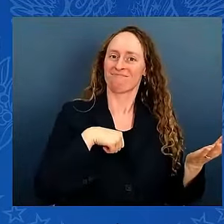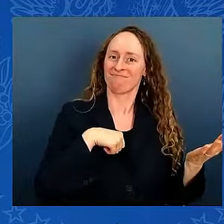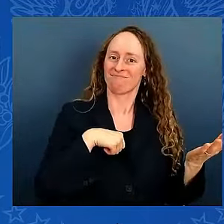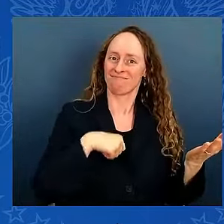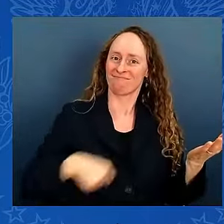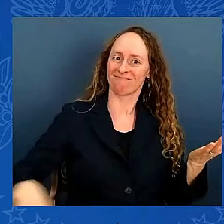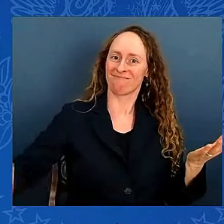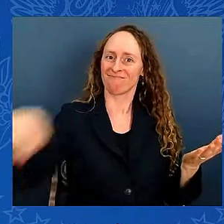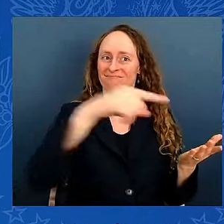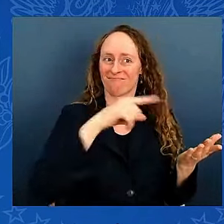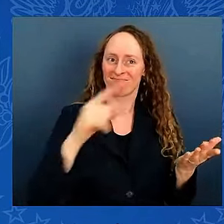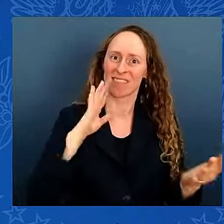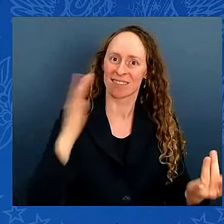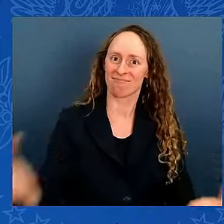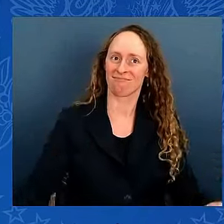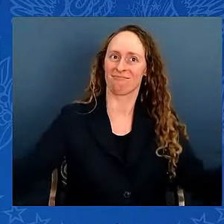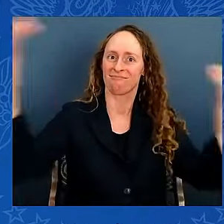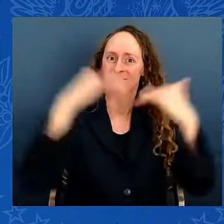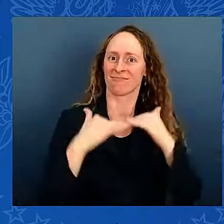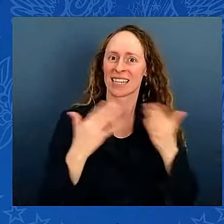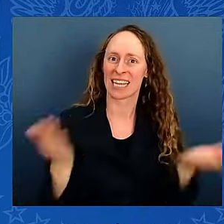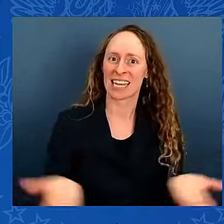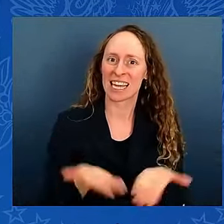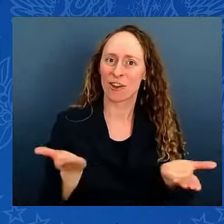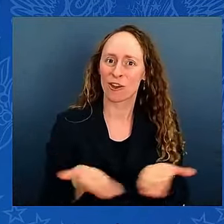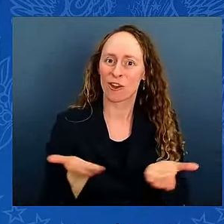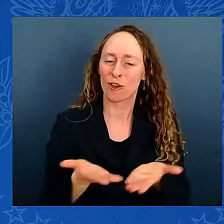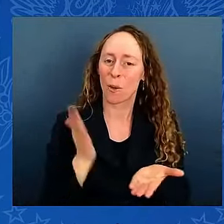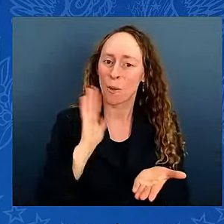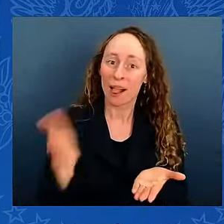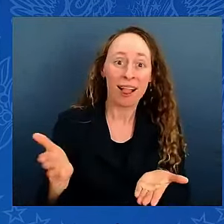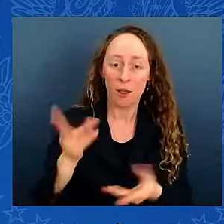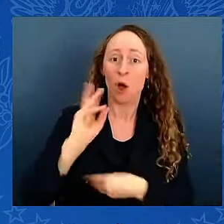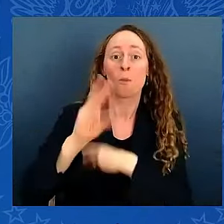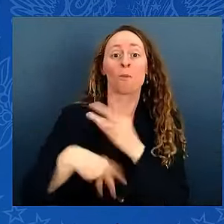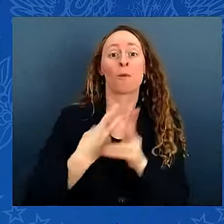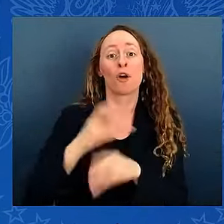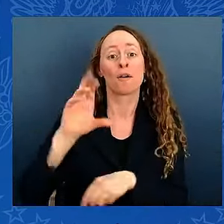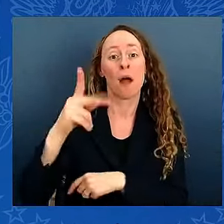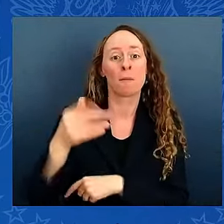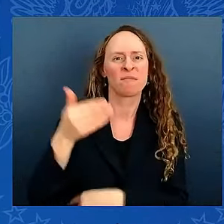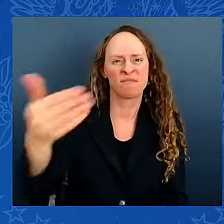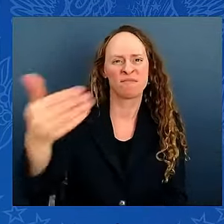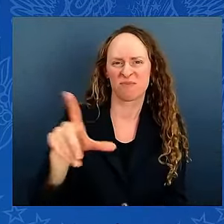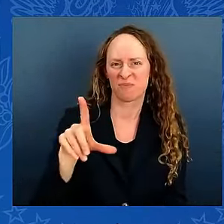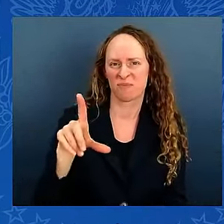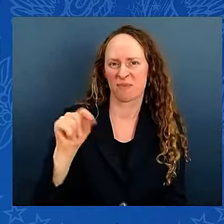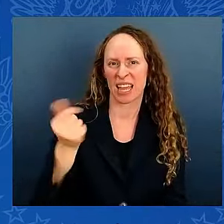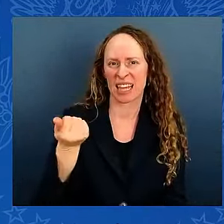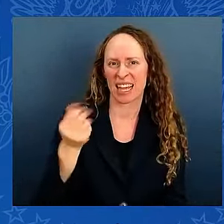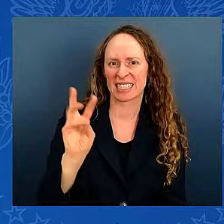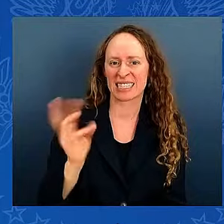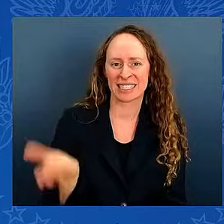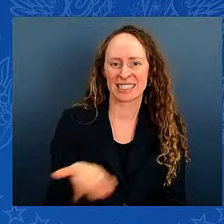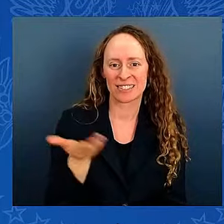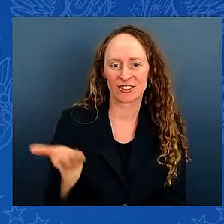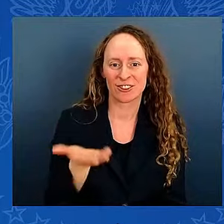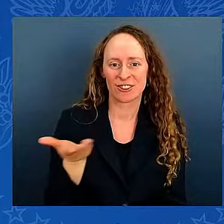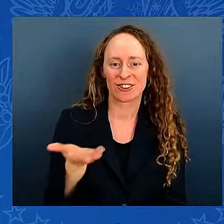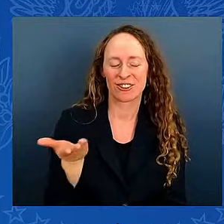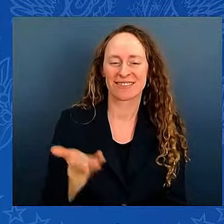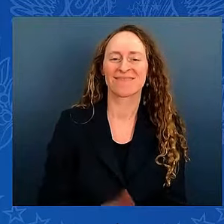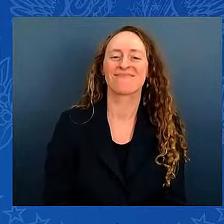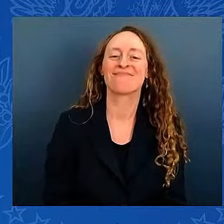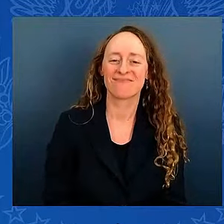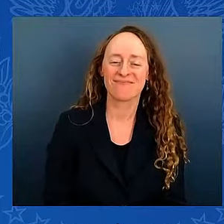The World Cup in 2026, hosted by the United States of America. The Los Angeles Summer Games